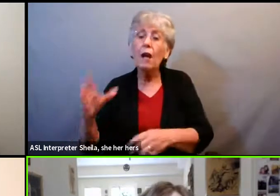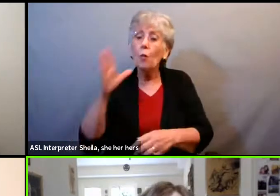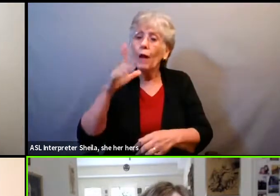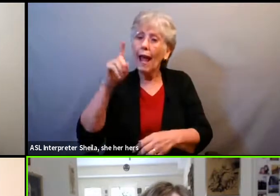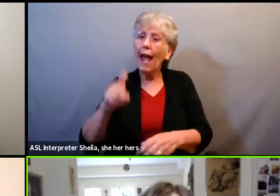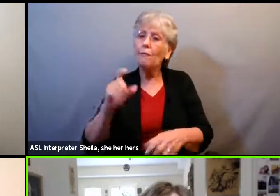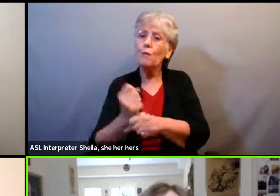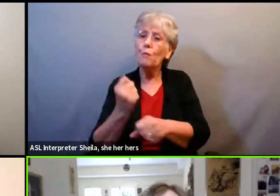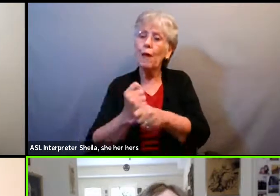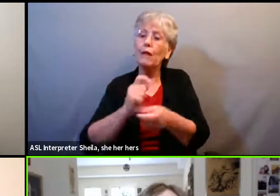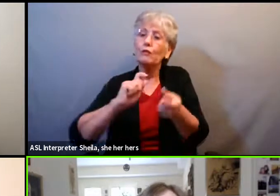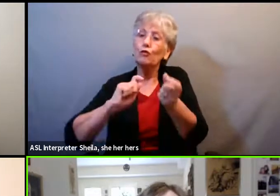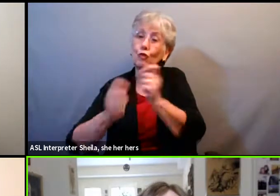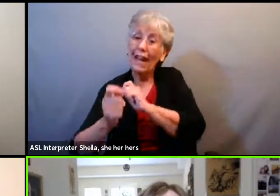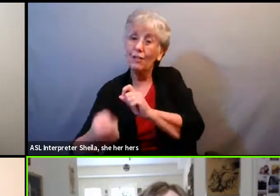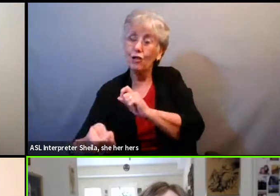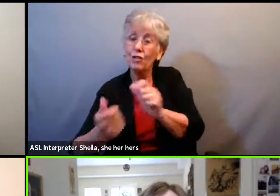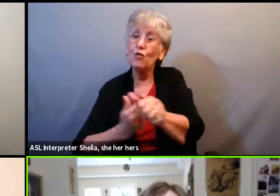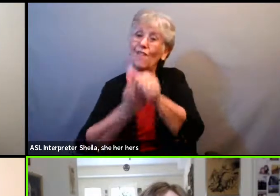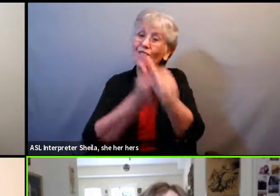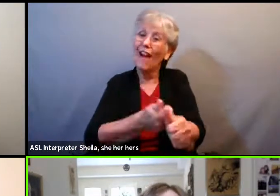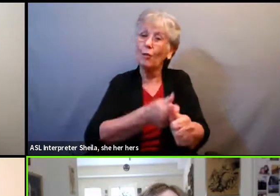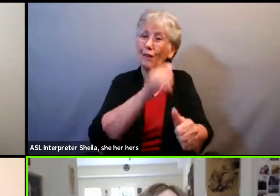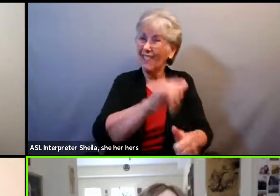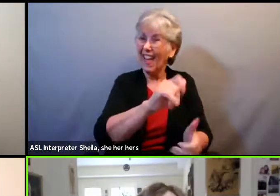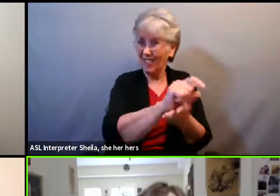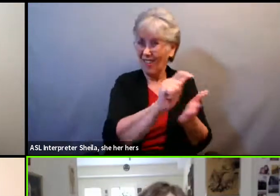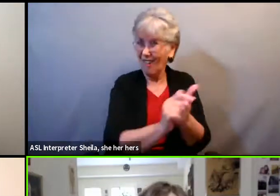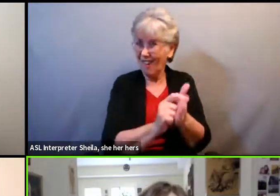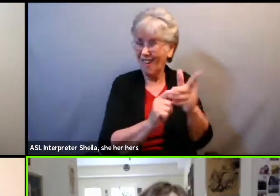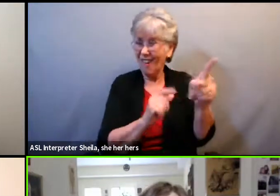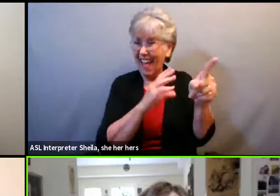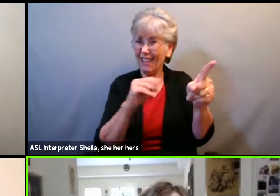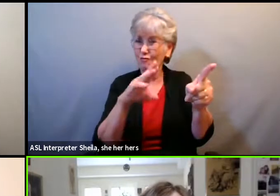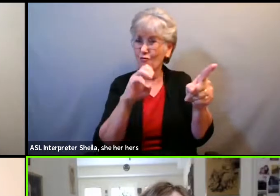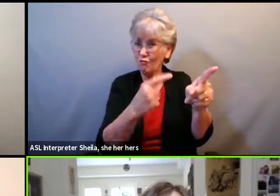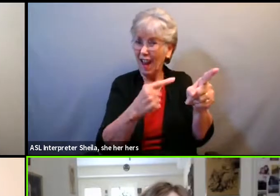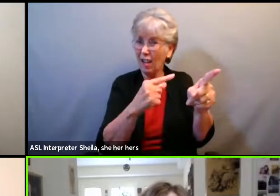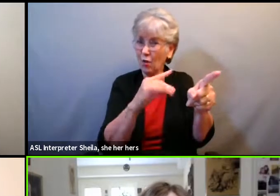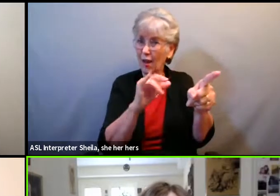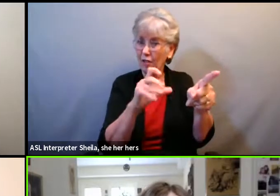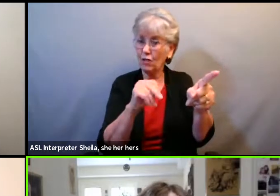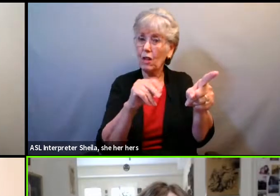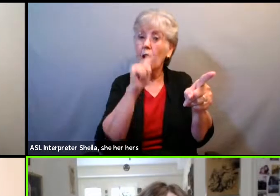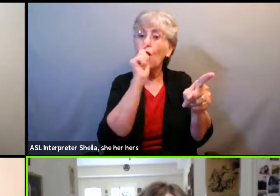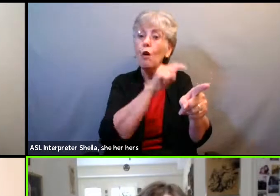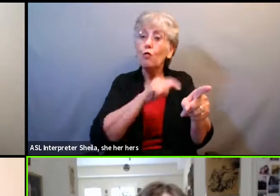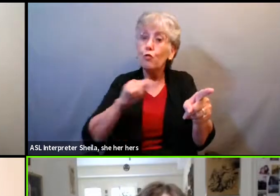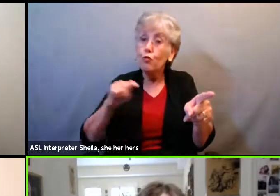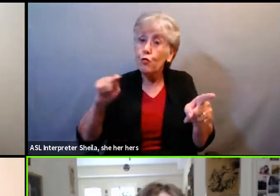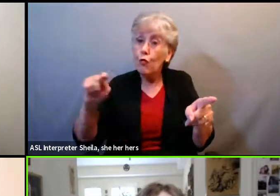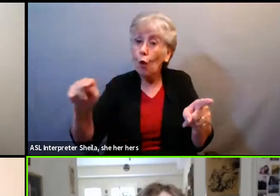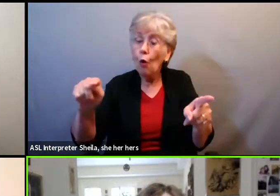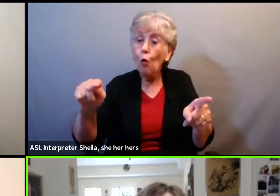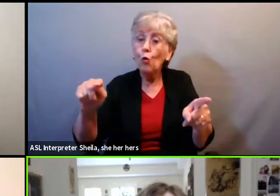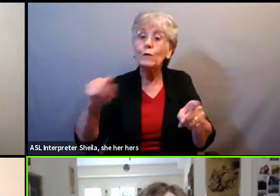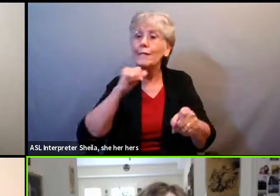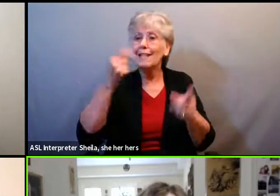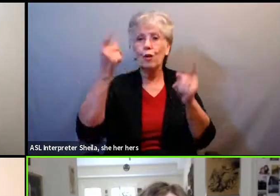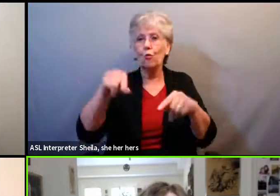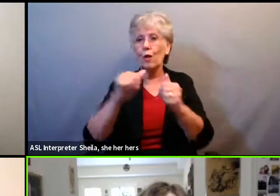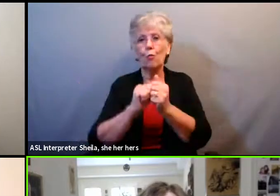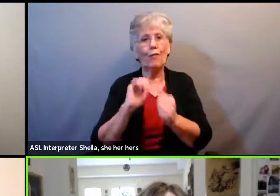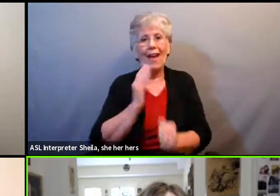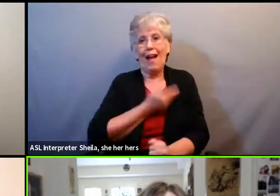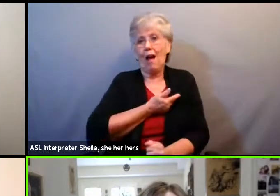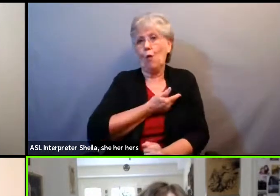changes in accordance with the law and regulations, they were not on the same page as we were. You know,